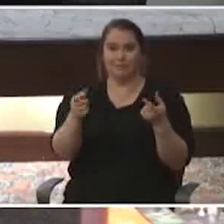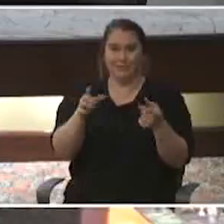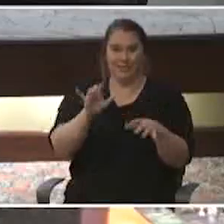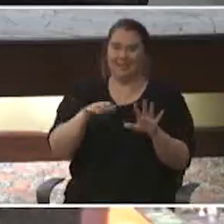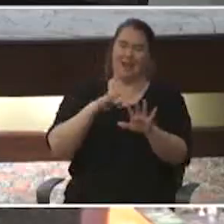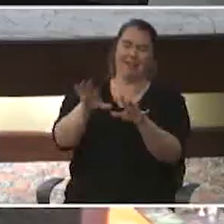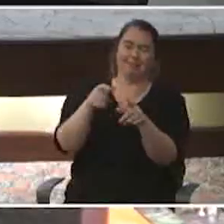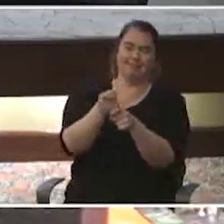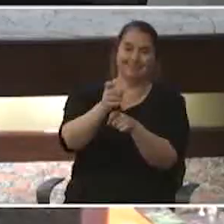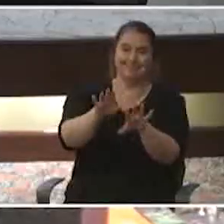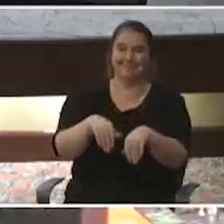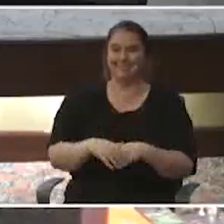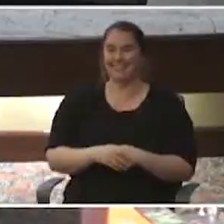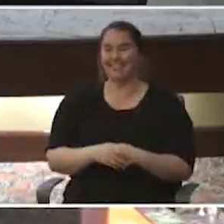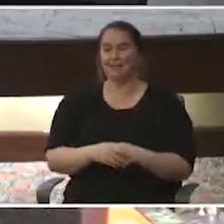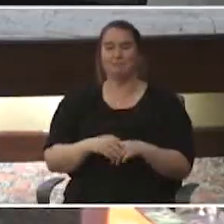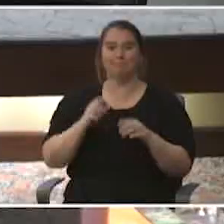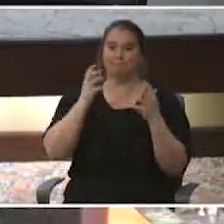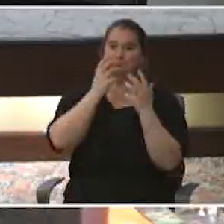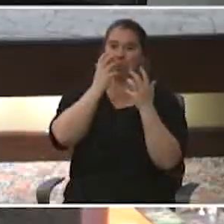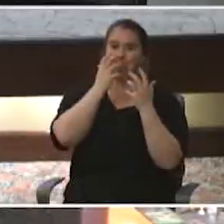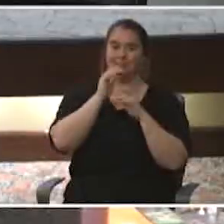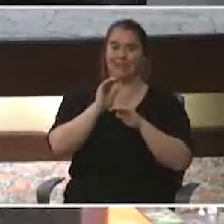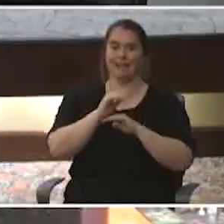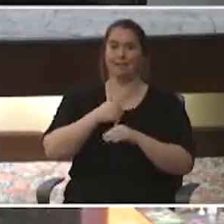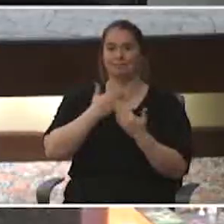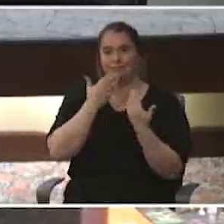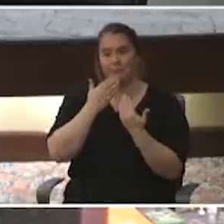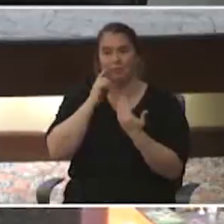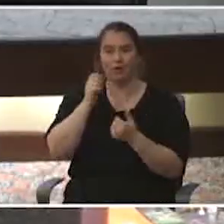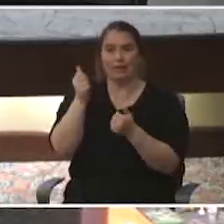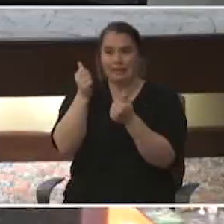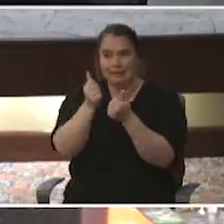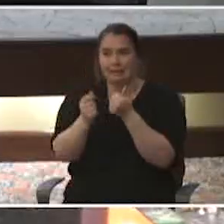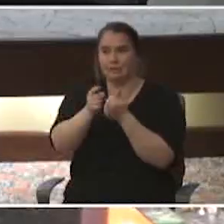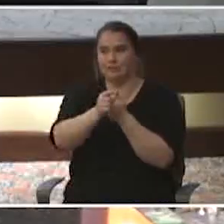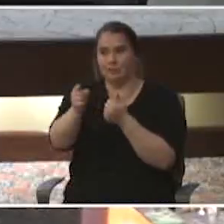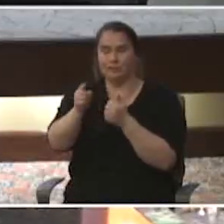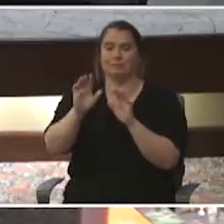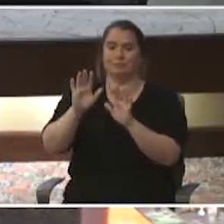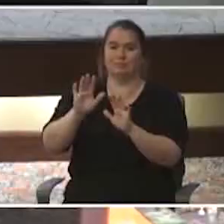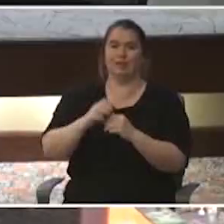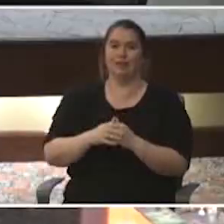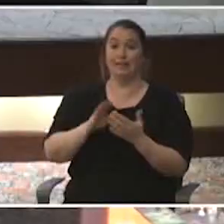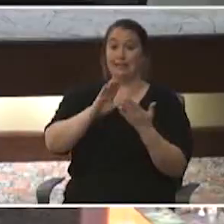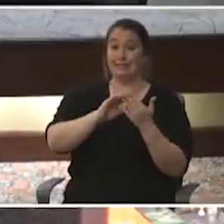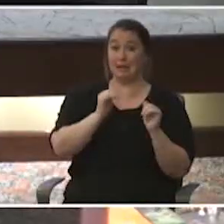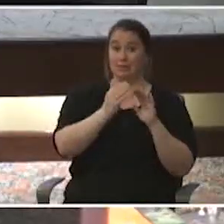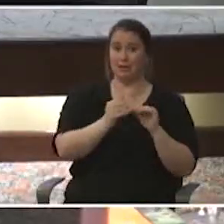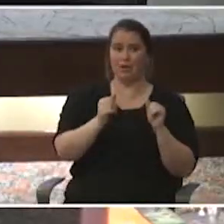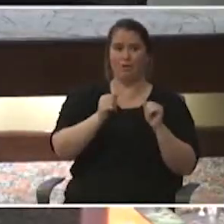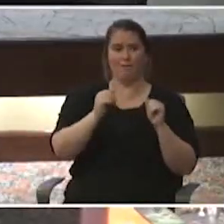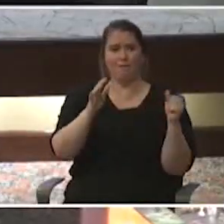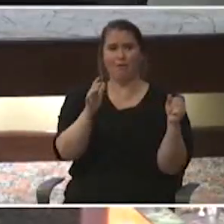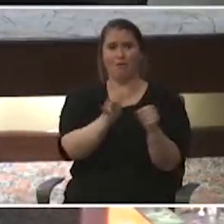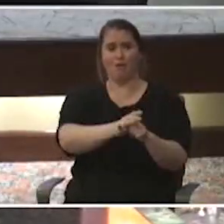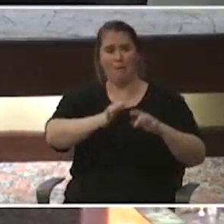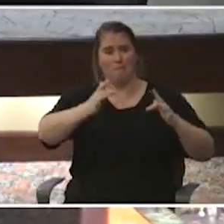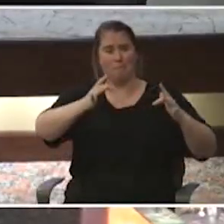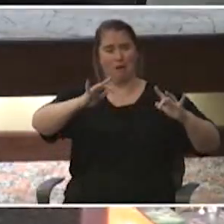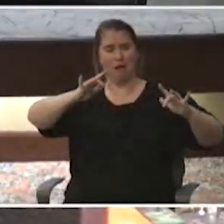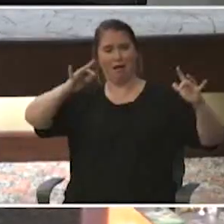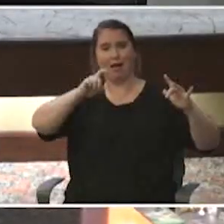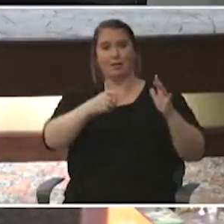I'm kidding. Everything was amazing, and I'm so grateful for each and every one of you. And, you know, our downtown was lit up. We didn't have to recreate it, we